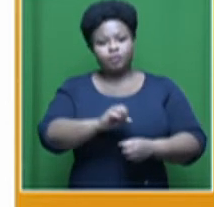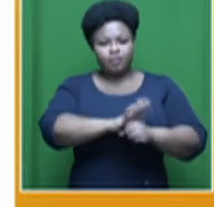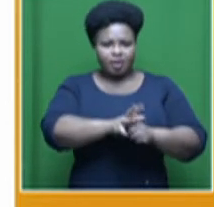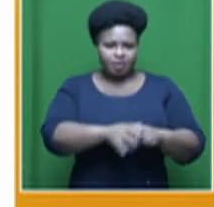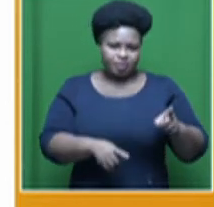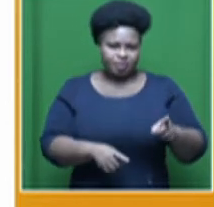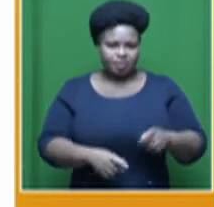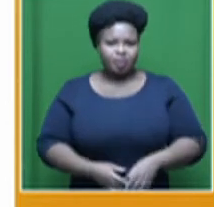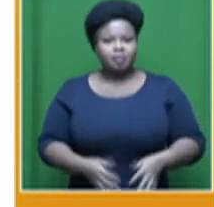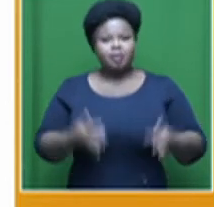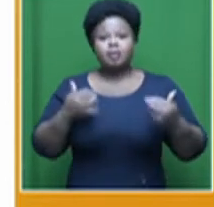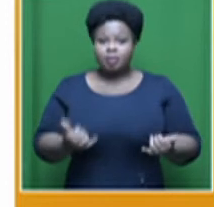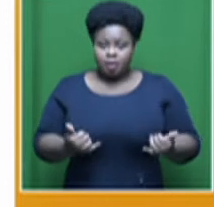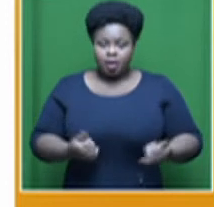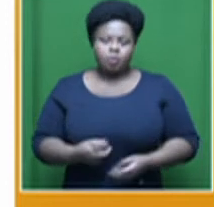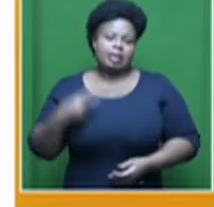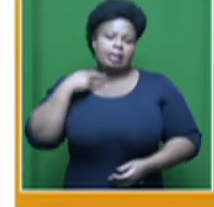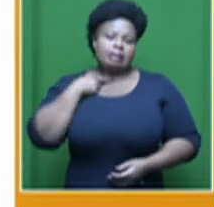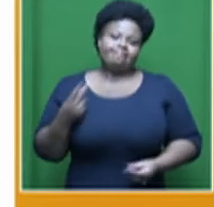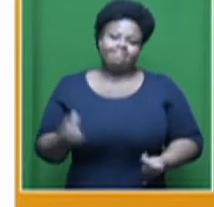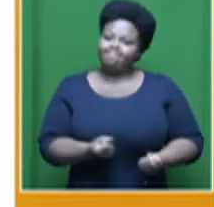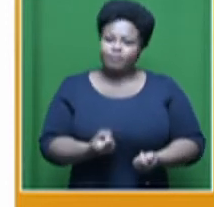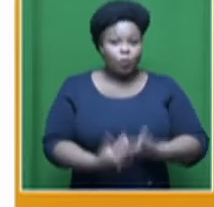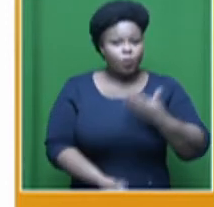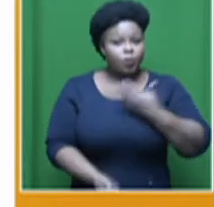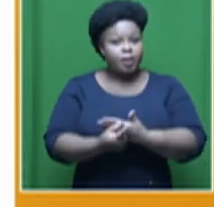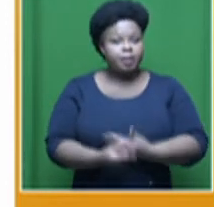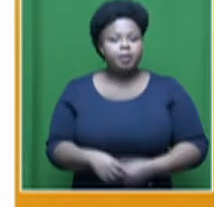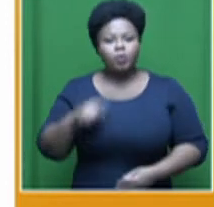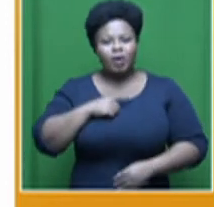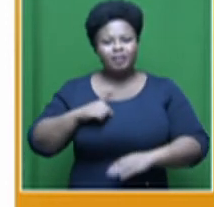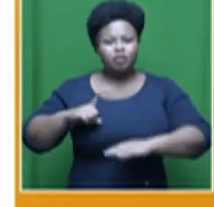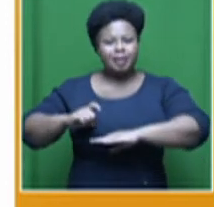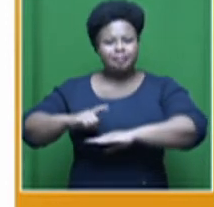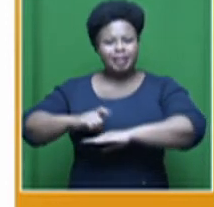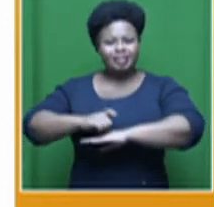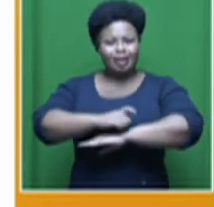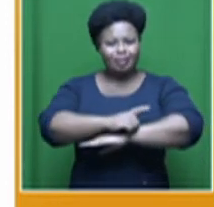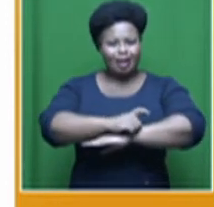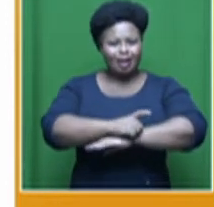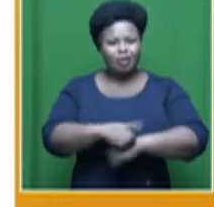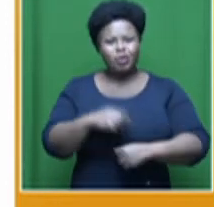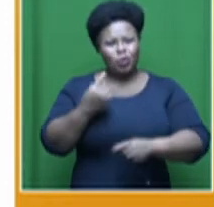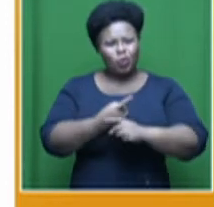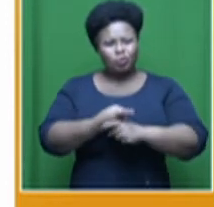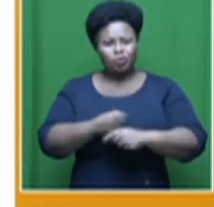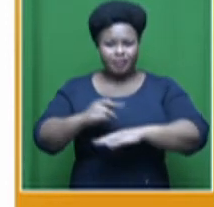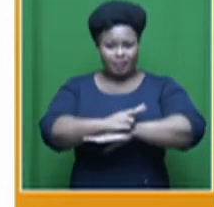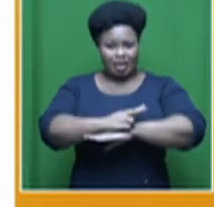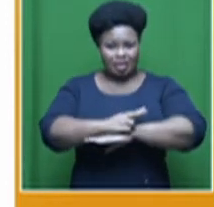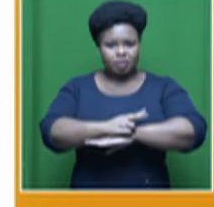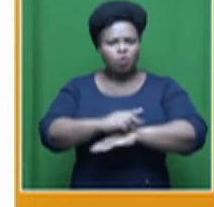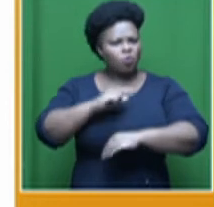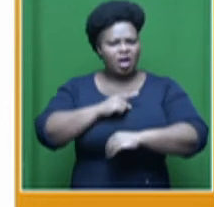But the unfortunate reality for viruses, bacteria, and most other organisms is that they do mutate.